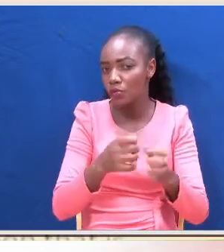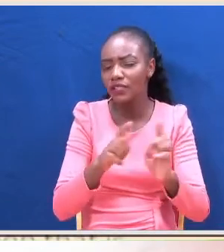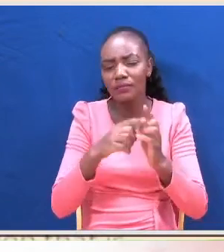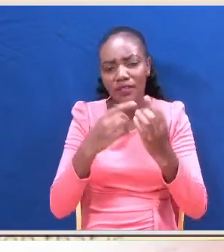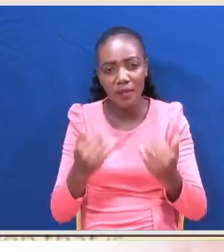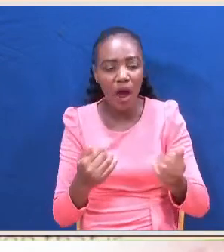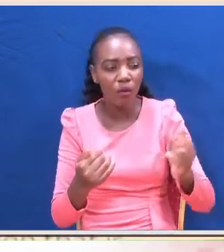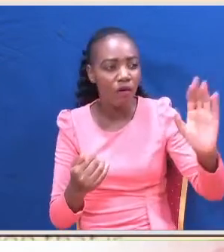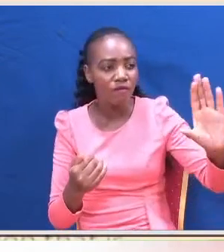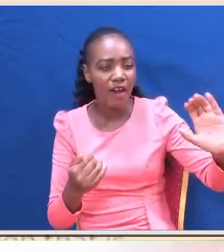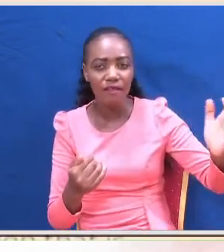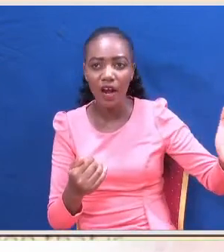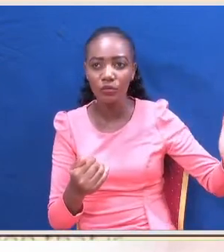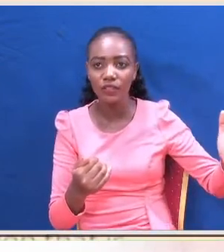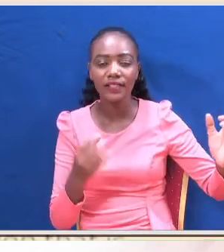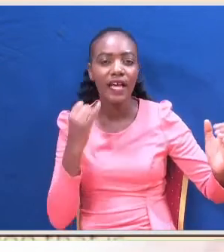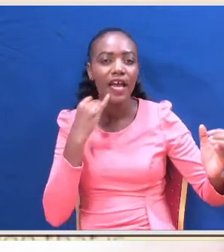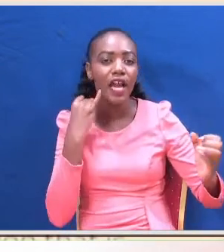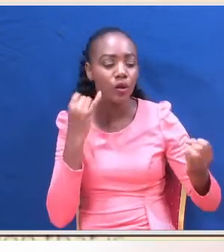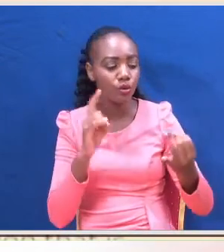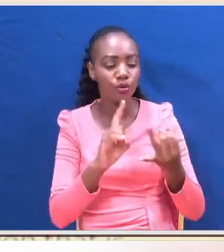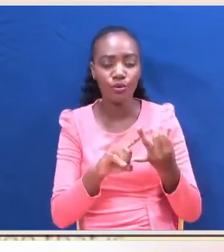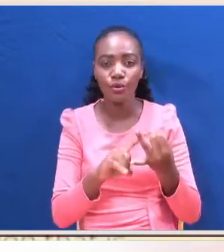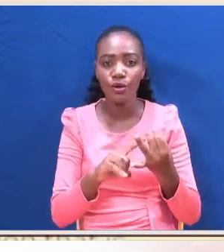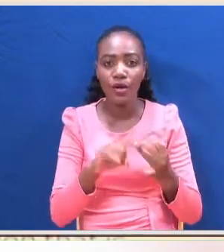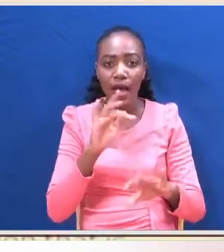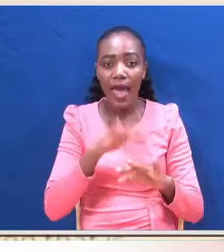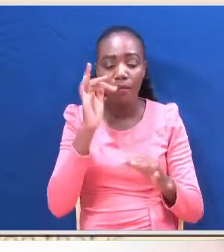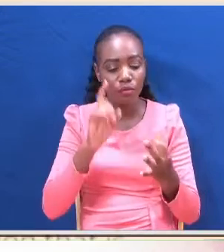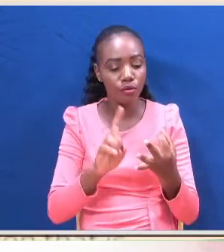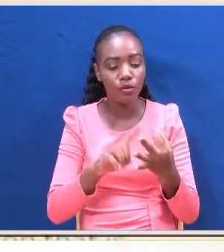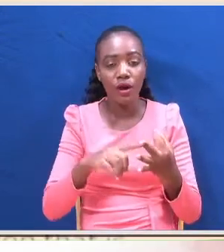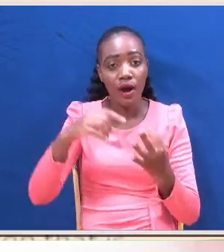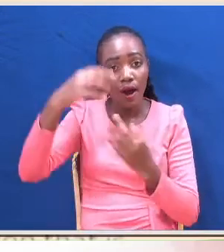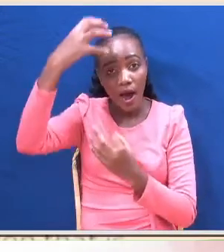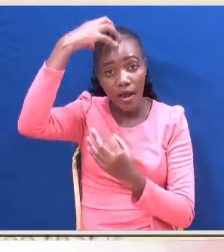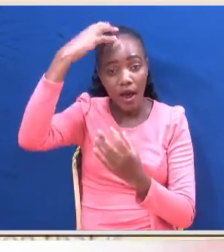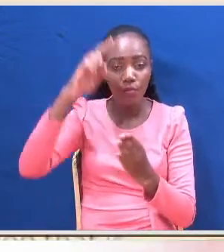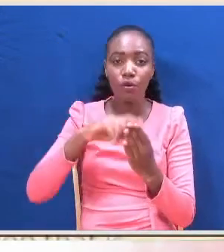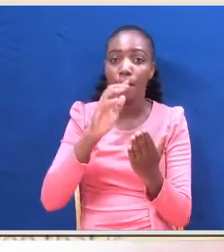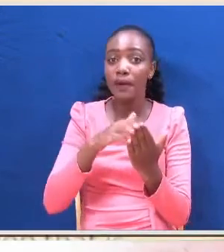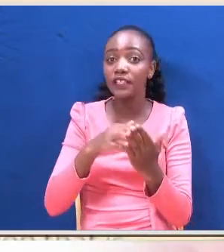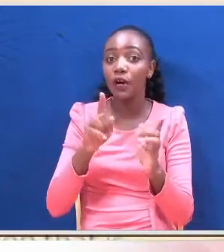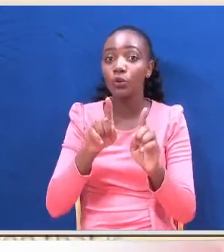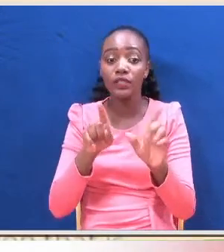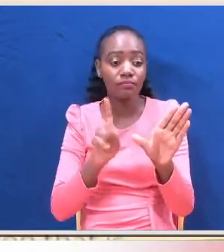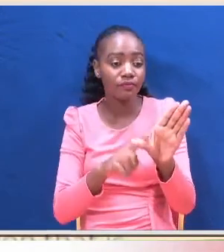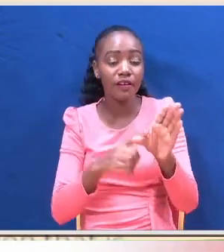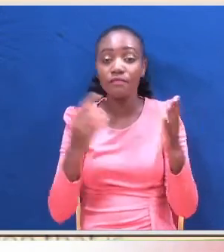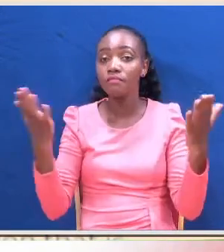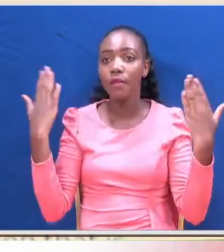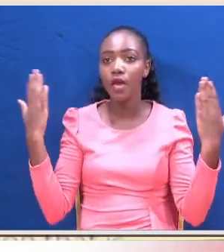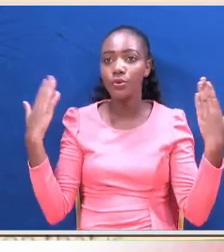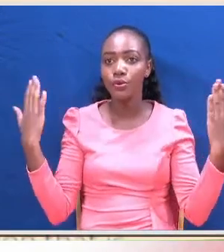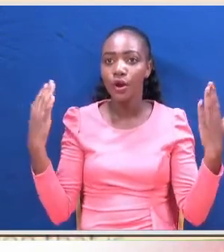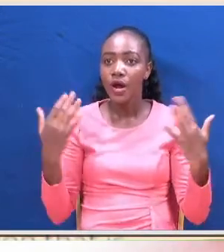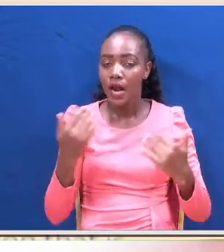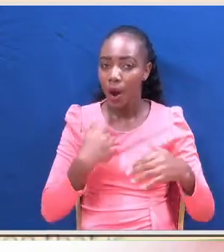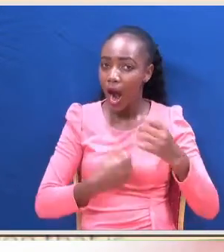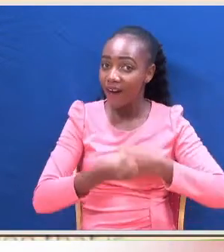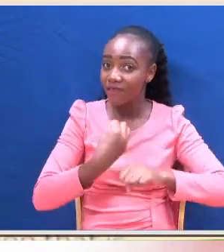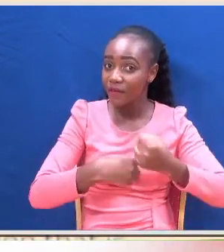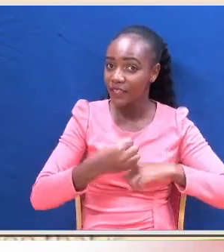5 counties, namely Nakuru, Embu, Lamu, Machakos, and Nyeri, have rolled out